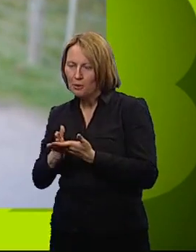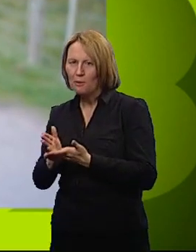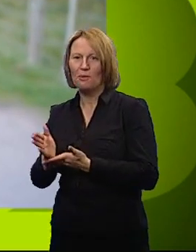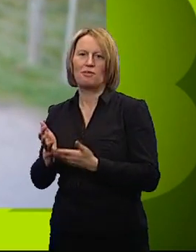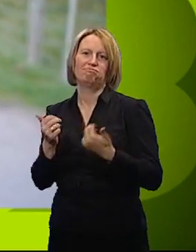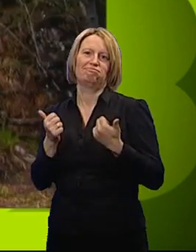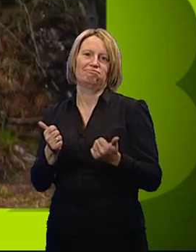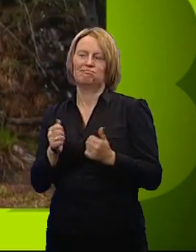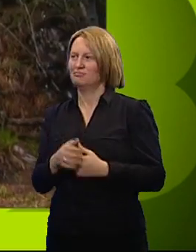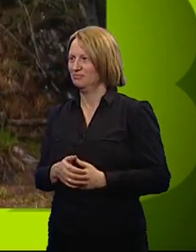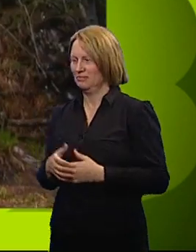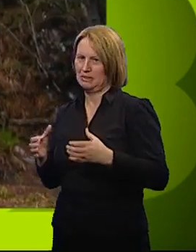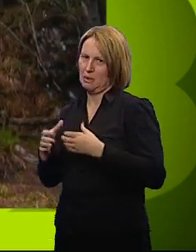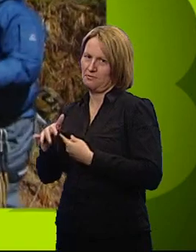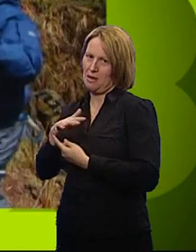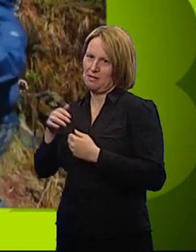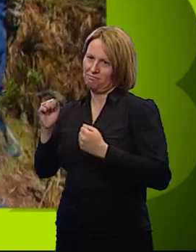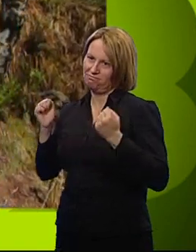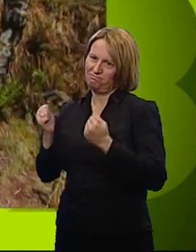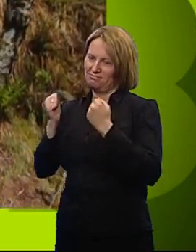and got through it all. Team Sandhu!